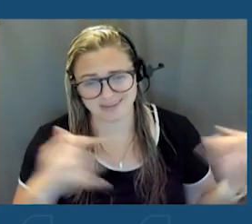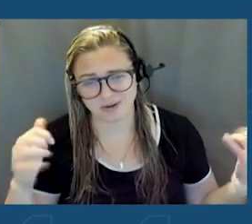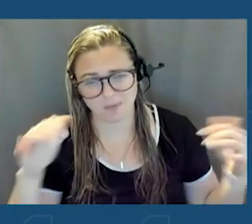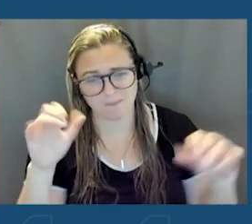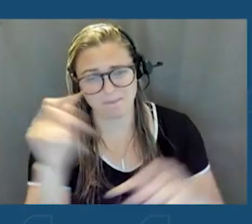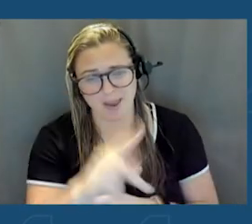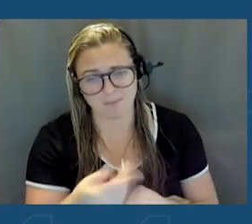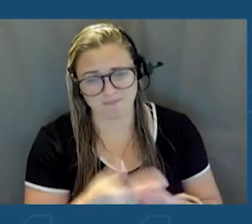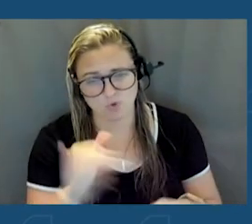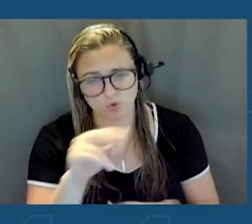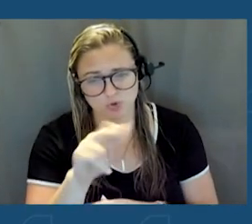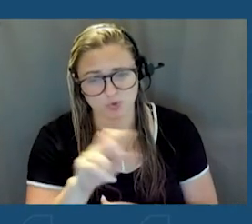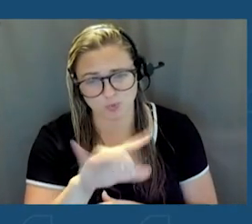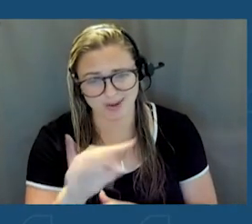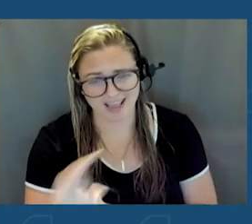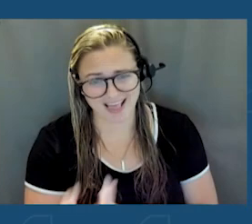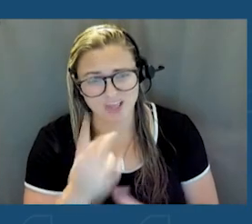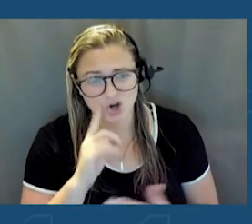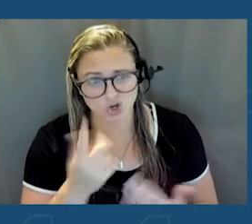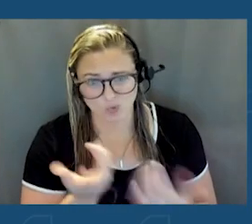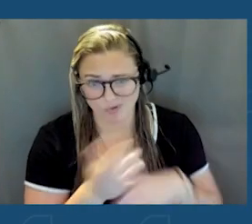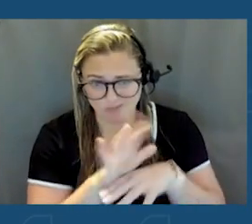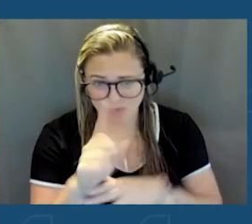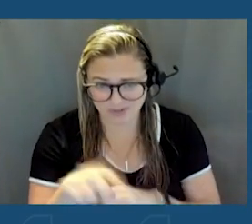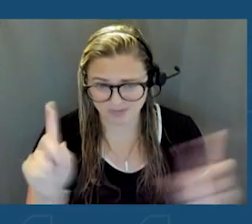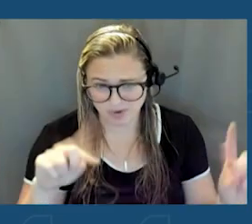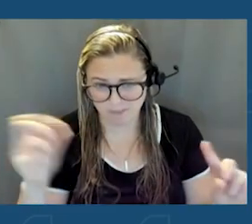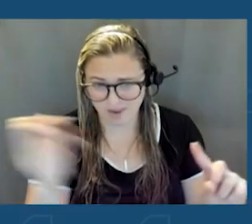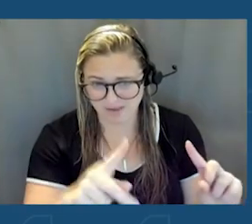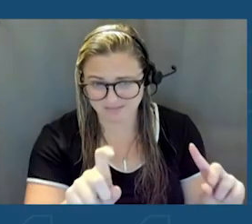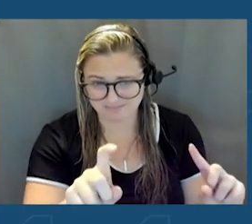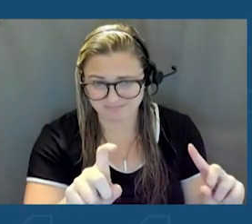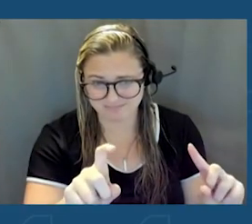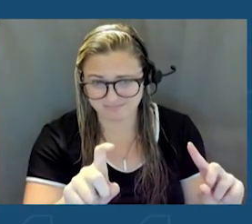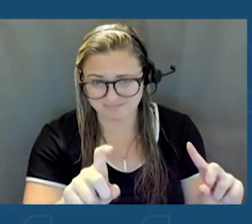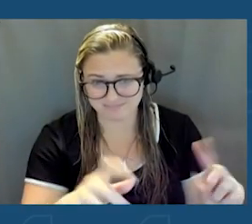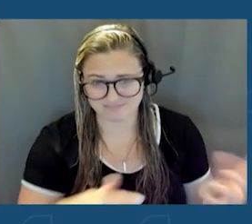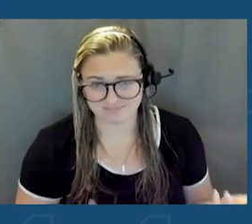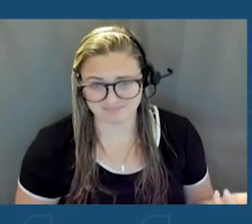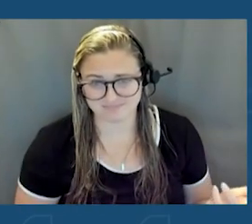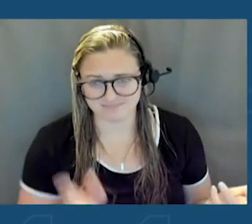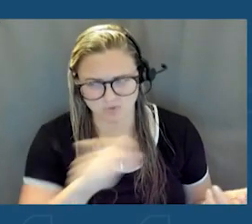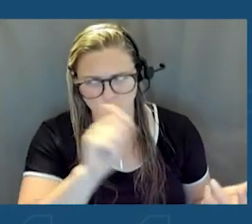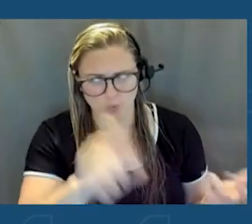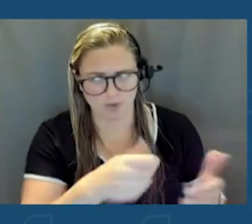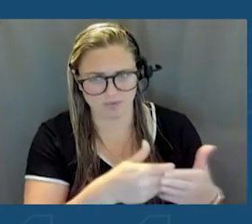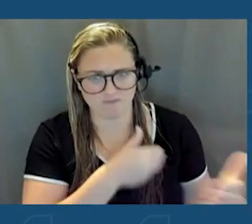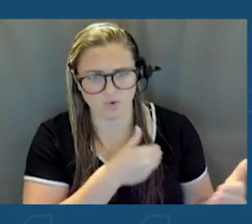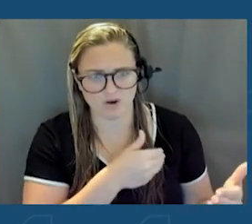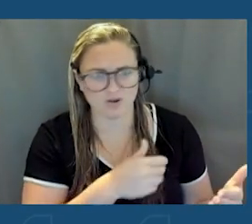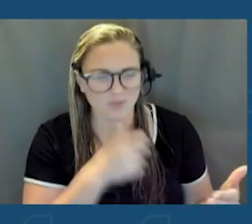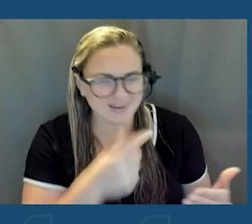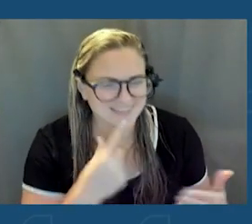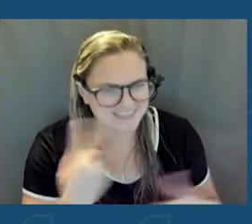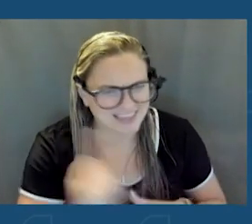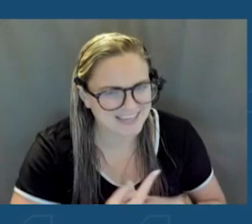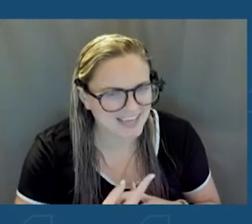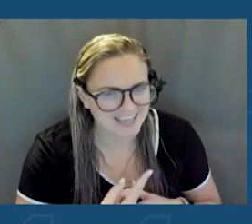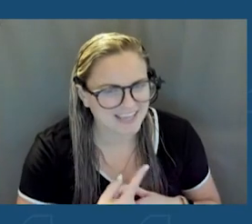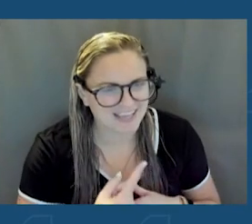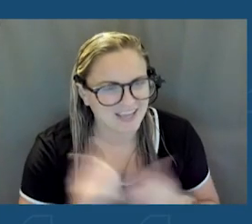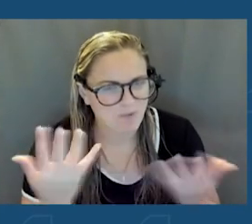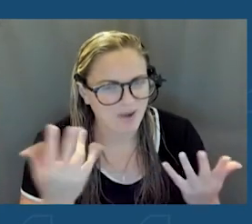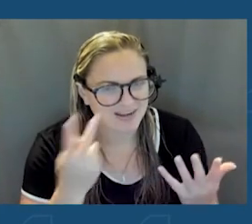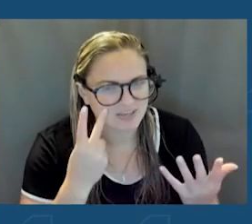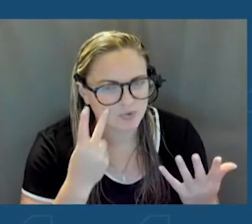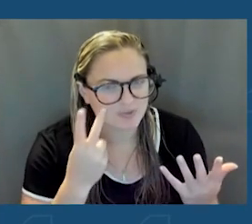to forcing them back here, even if some of them grumble about having to come back to Albany a week before the primary? We didn't say the date. We were waiting to see the date that